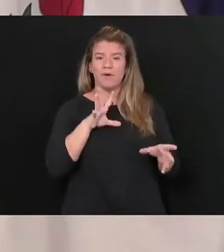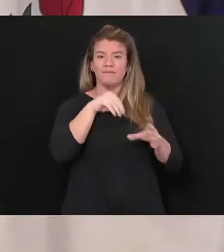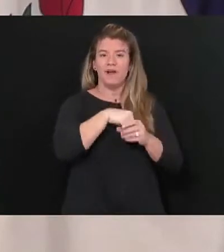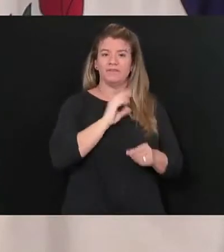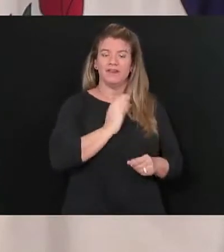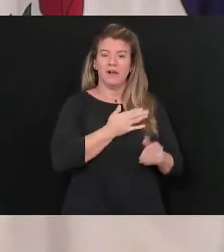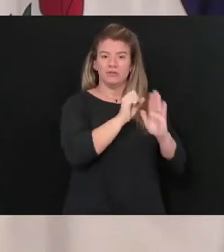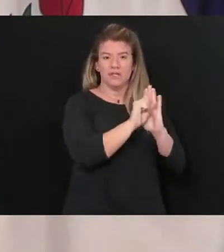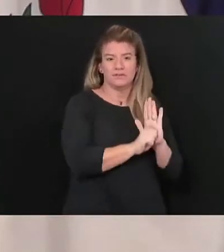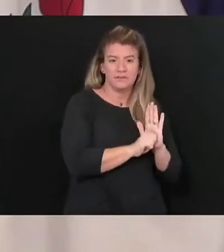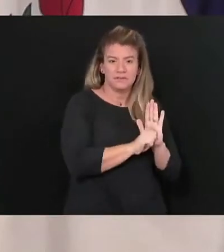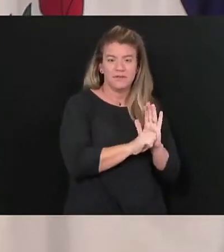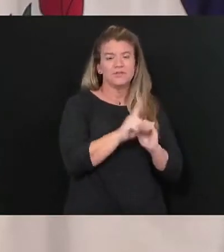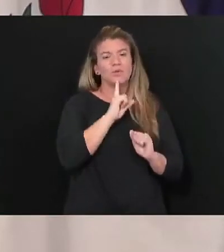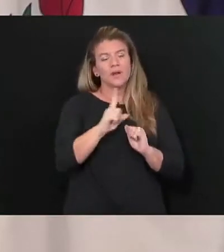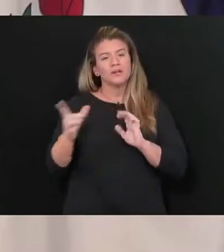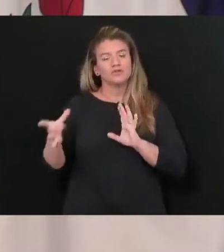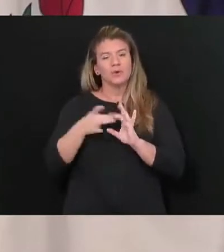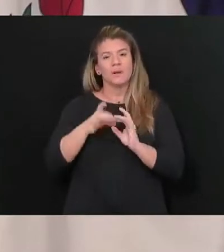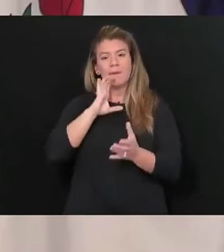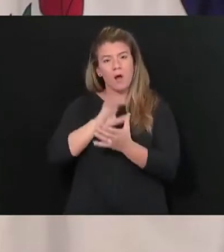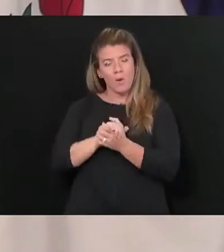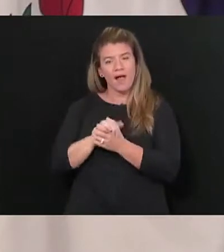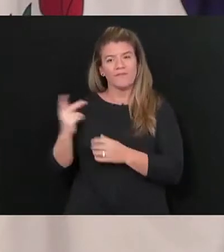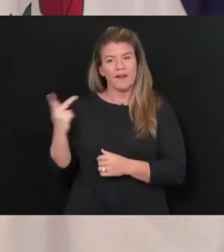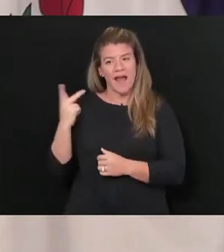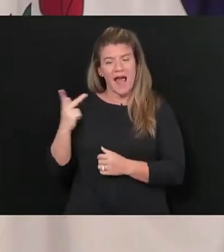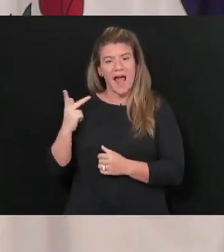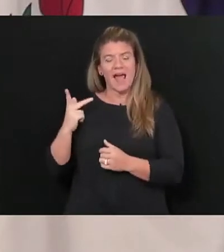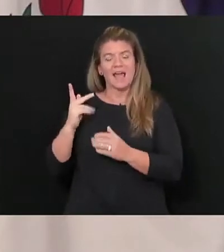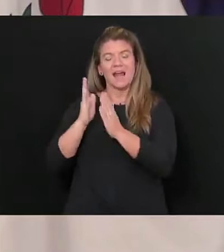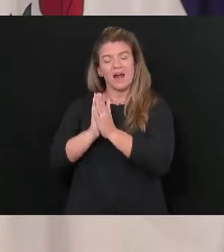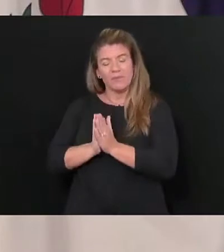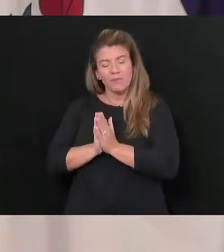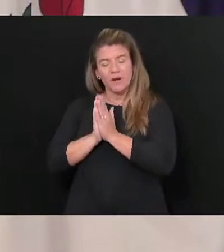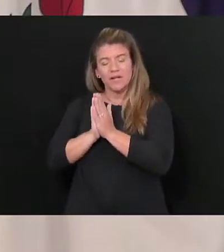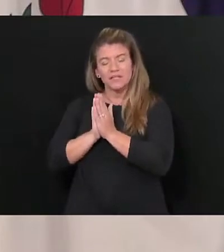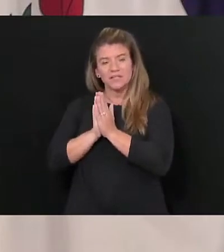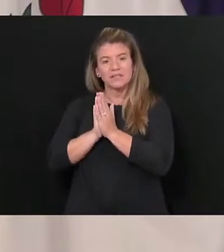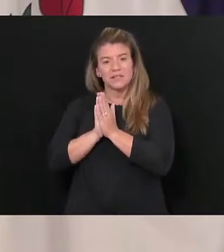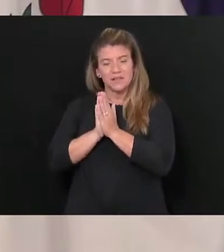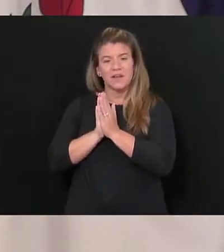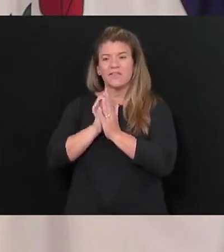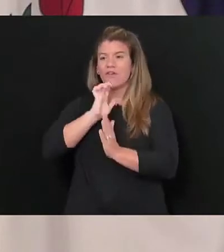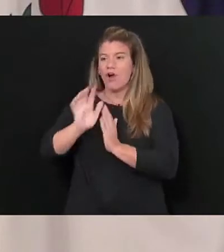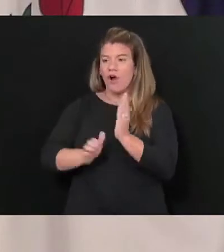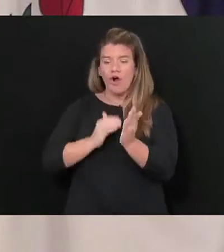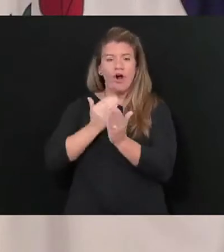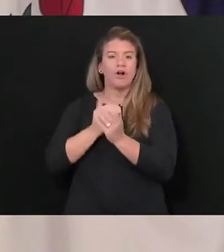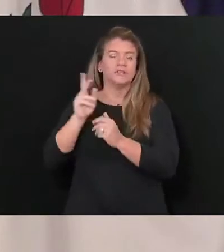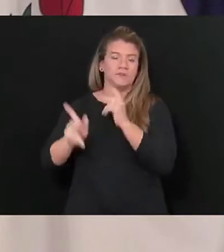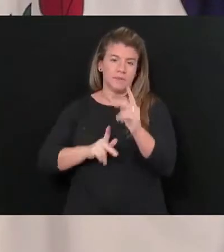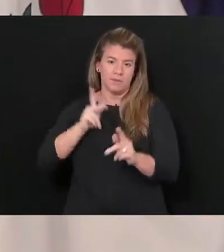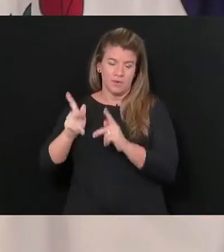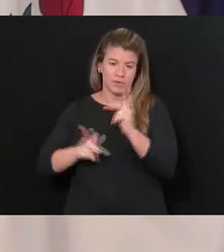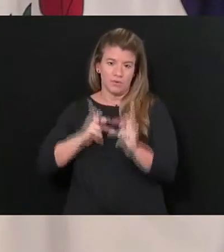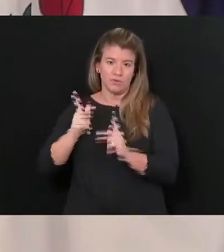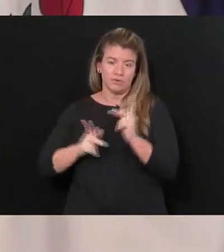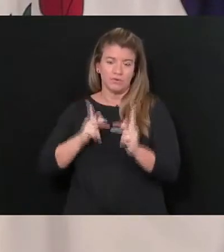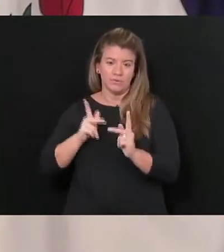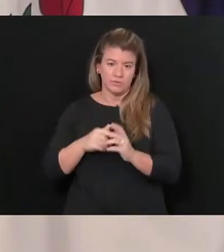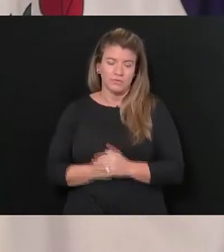please, please join Kathy and I in absolutely our most sincere prayers for all these people.